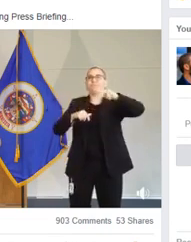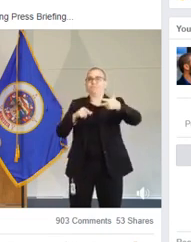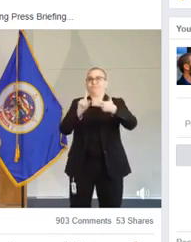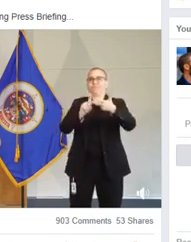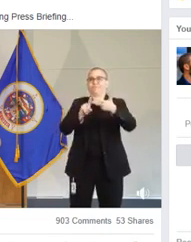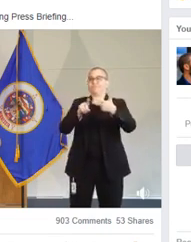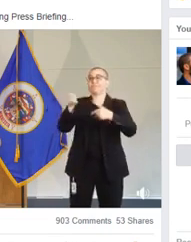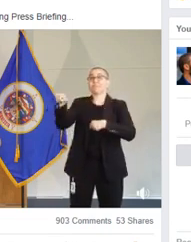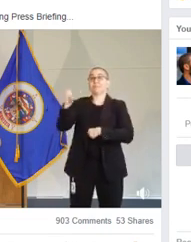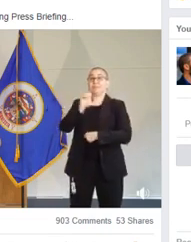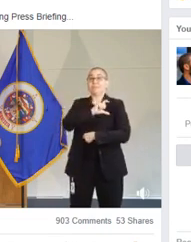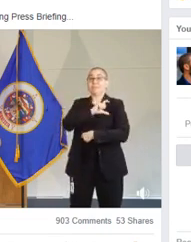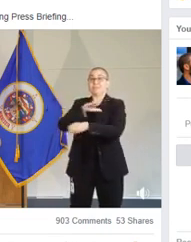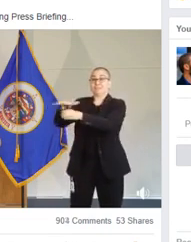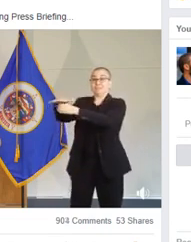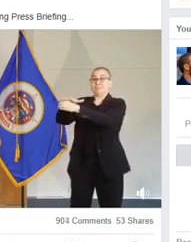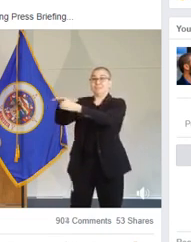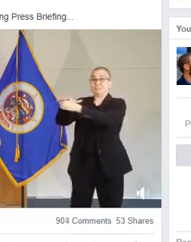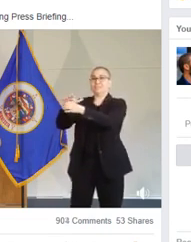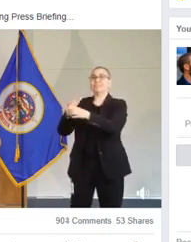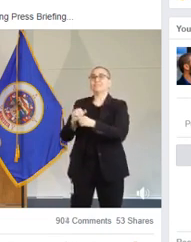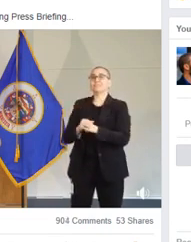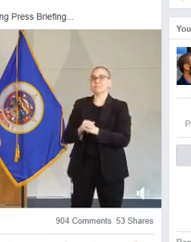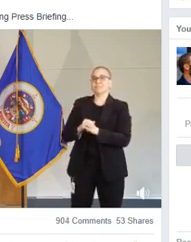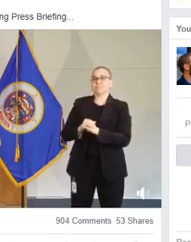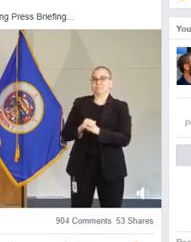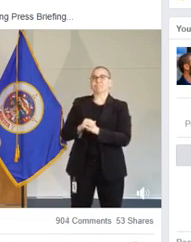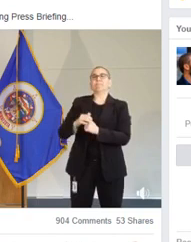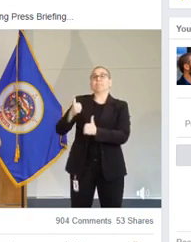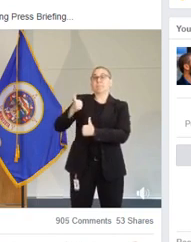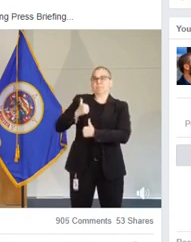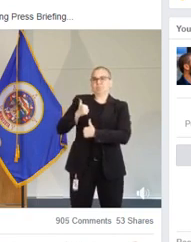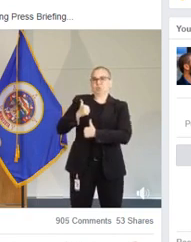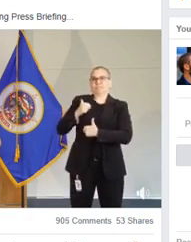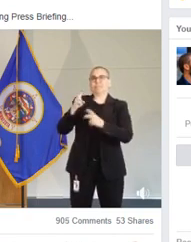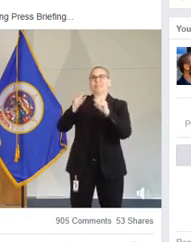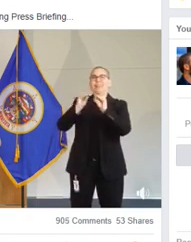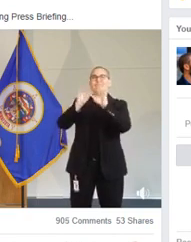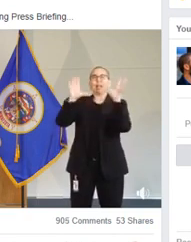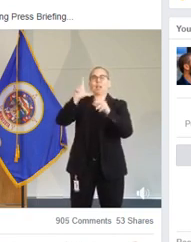clear and security mission. So under the leadership of the State Patrol